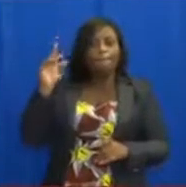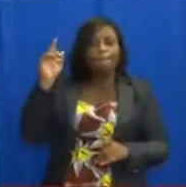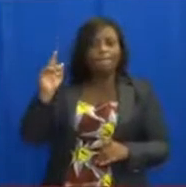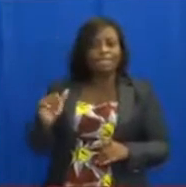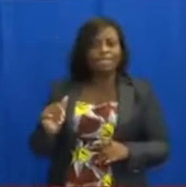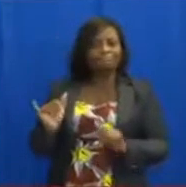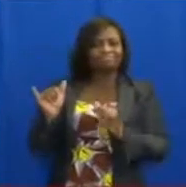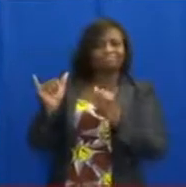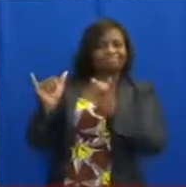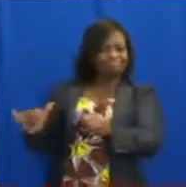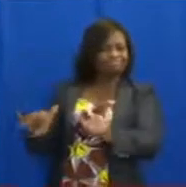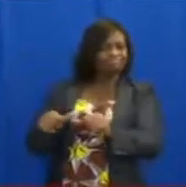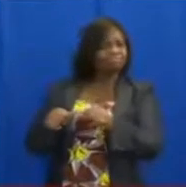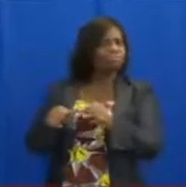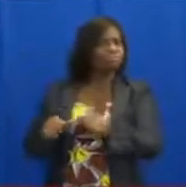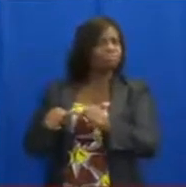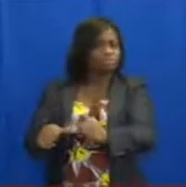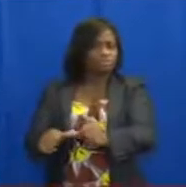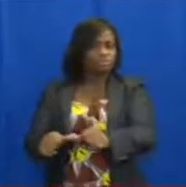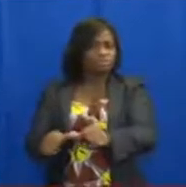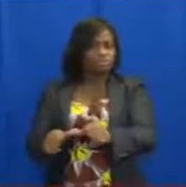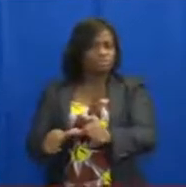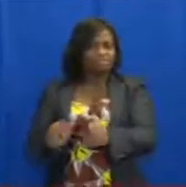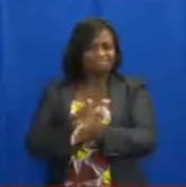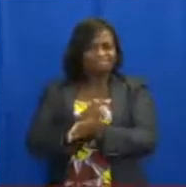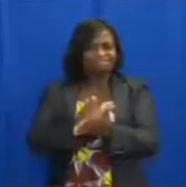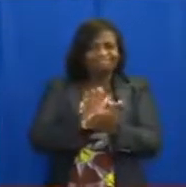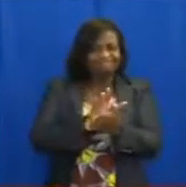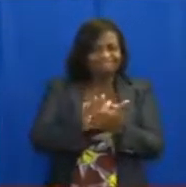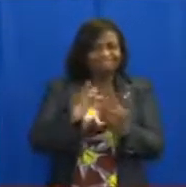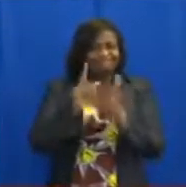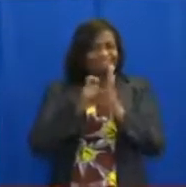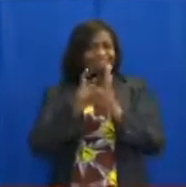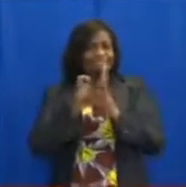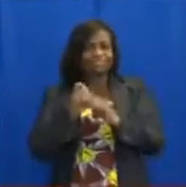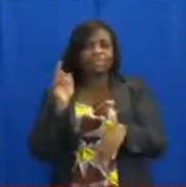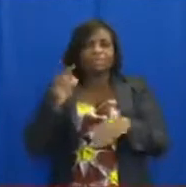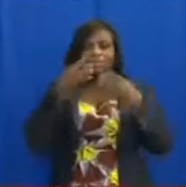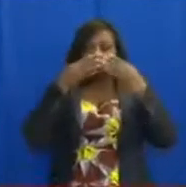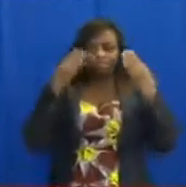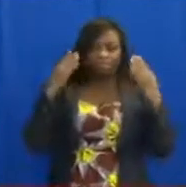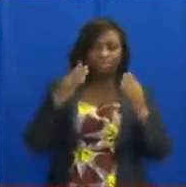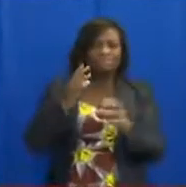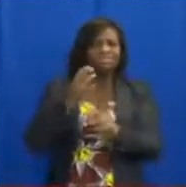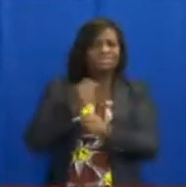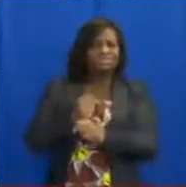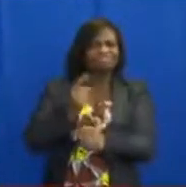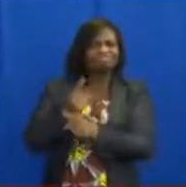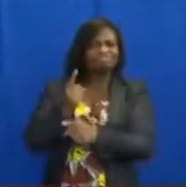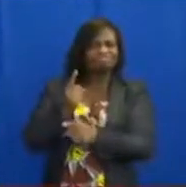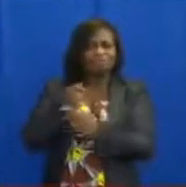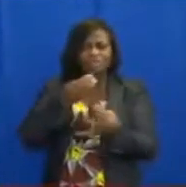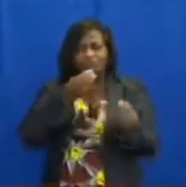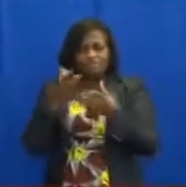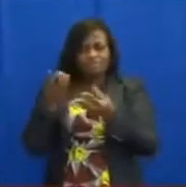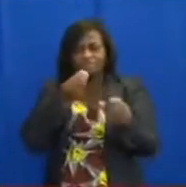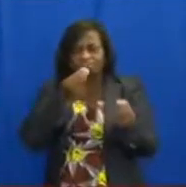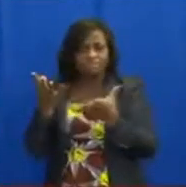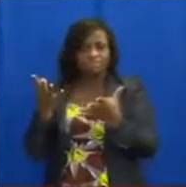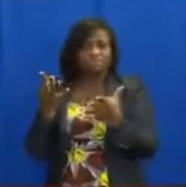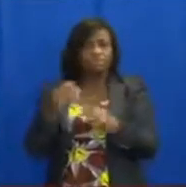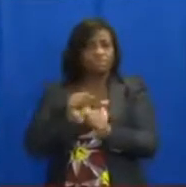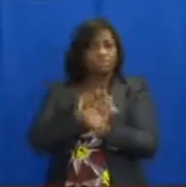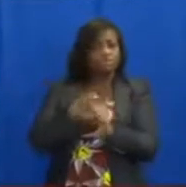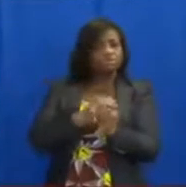required to adhere continuously to COVID-19 safety protocols and will receive regular information